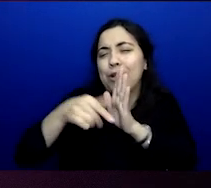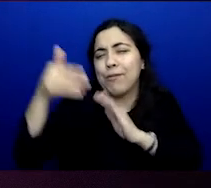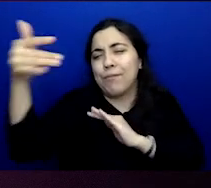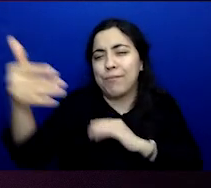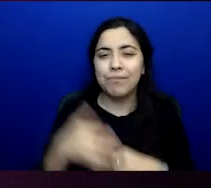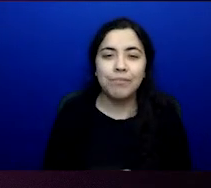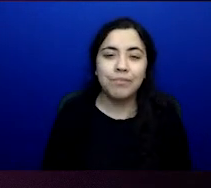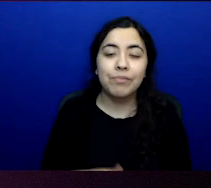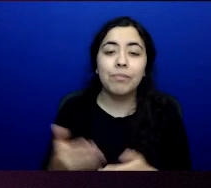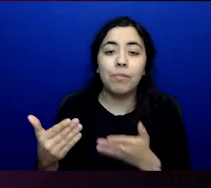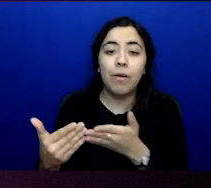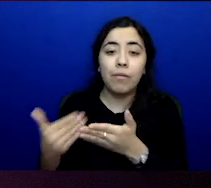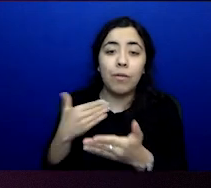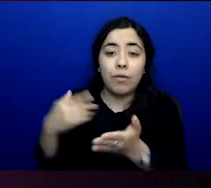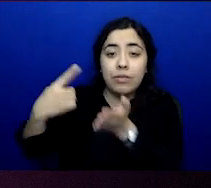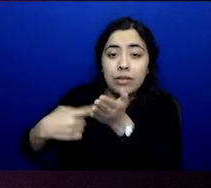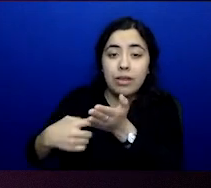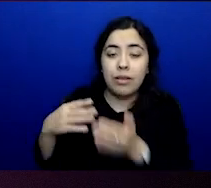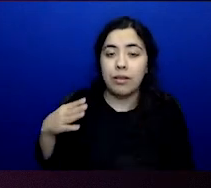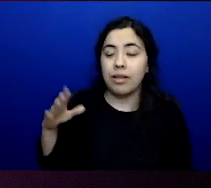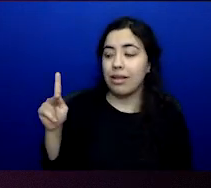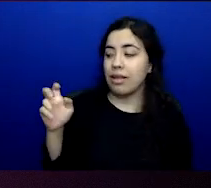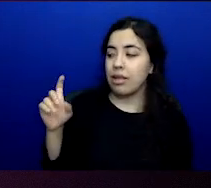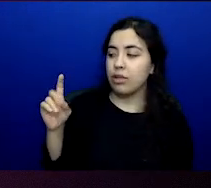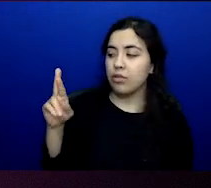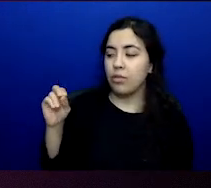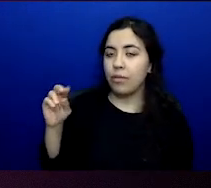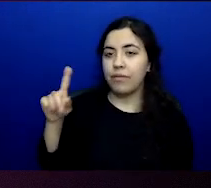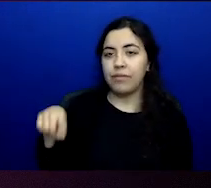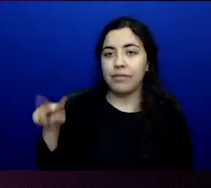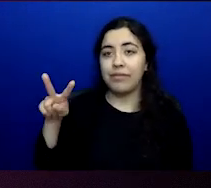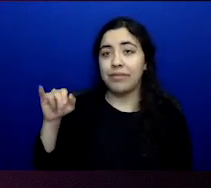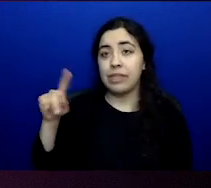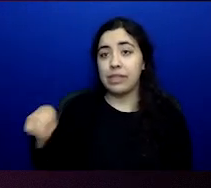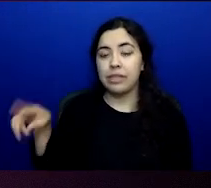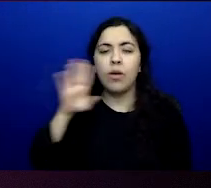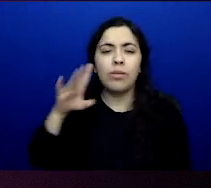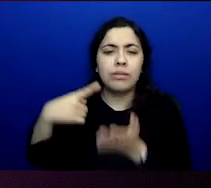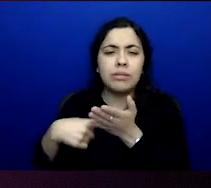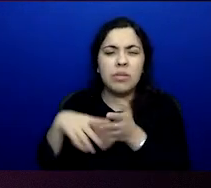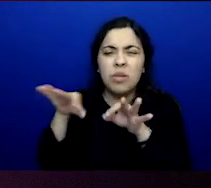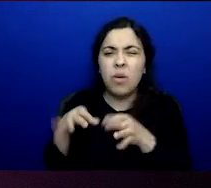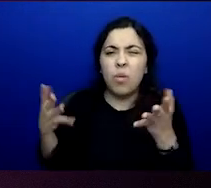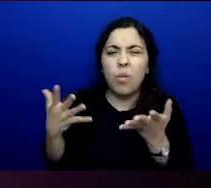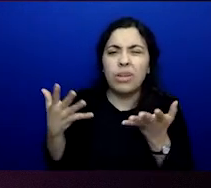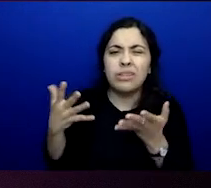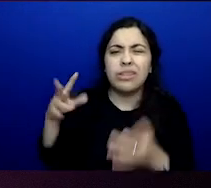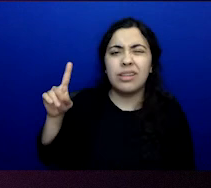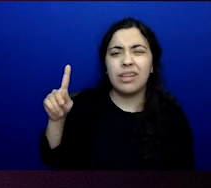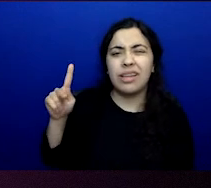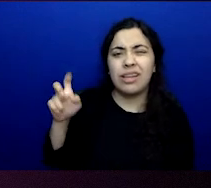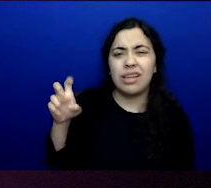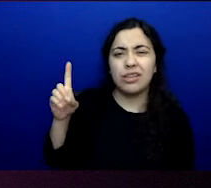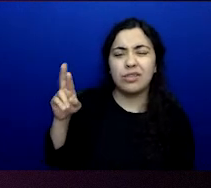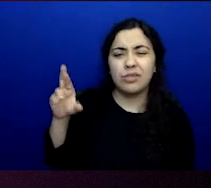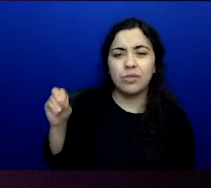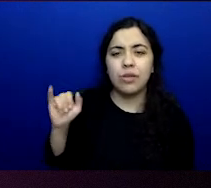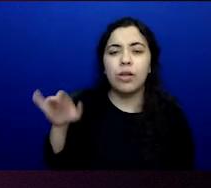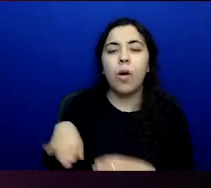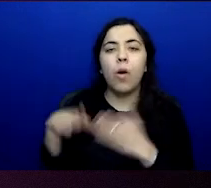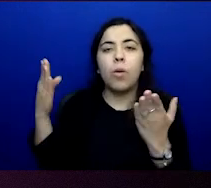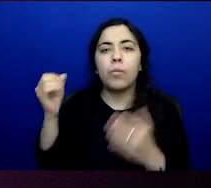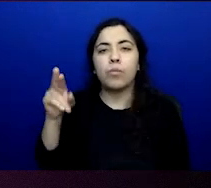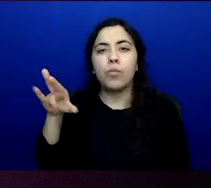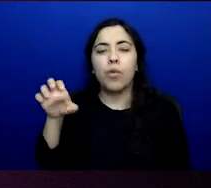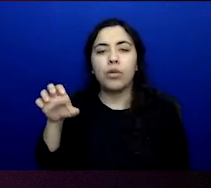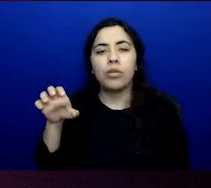So before I dive into the Kedro-viz project, let me introduce you to Kedro, which is an open source framework for creating modular data